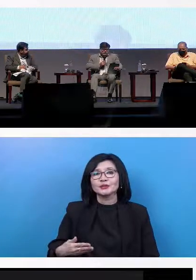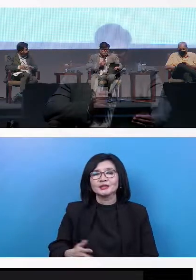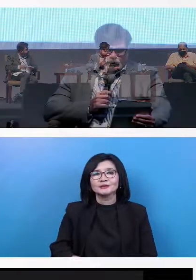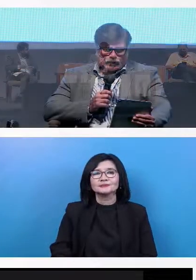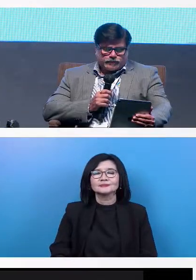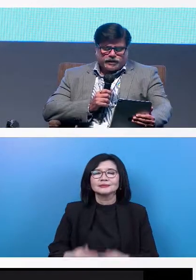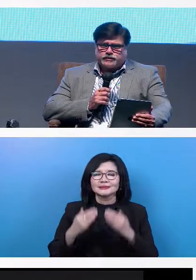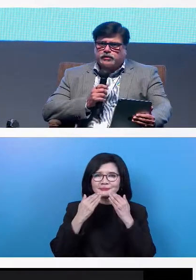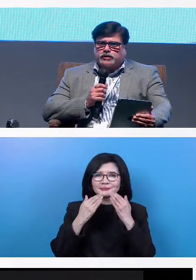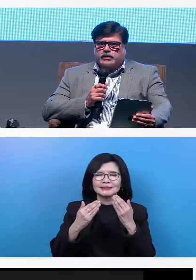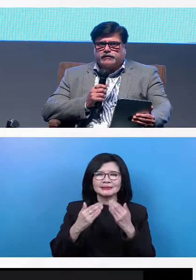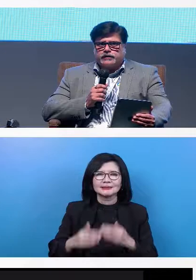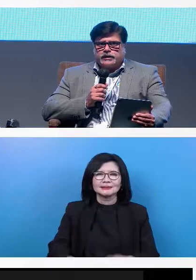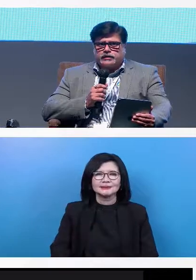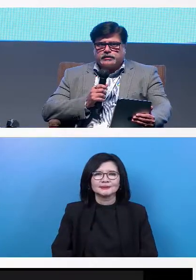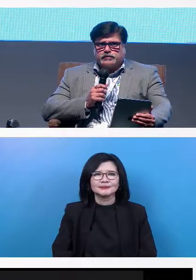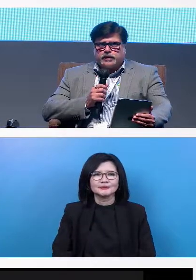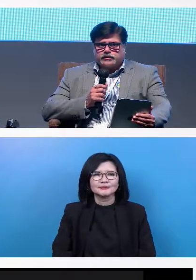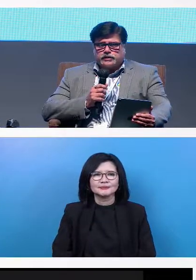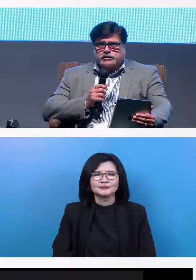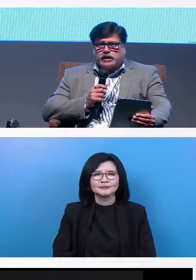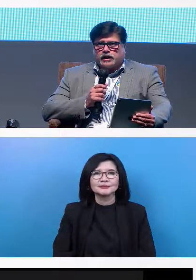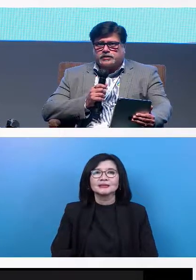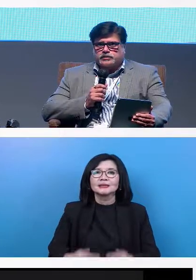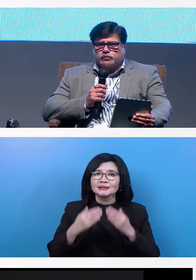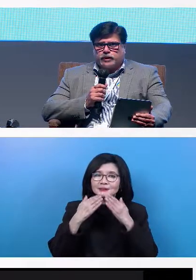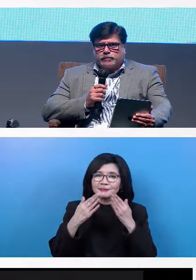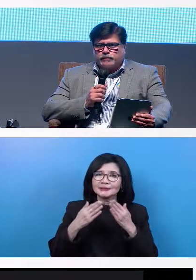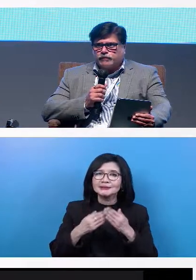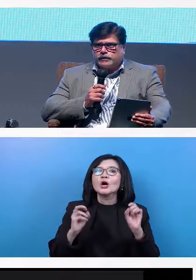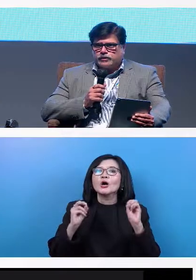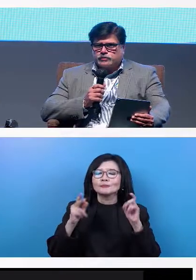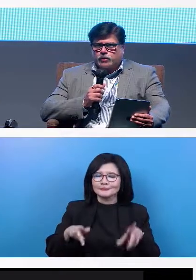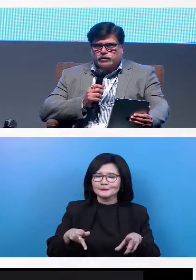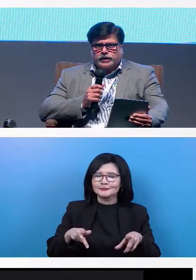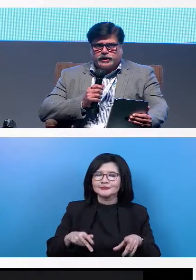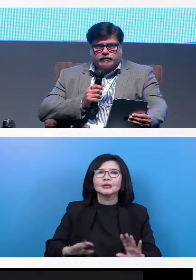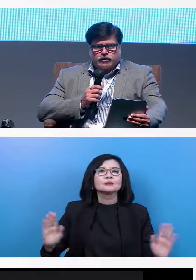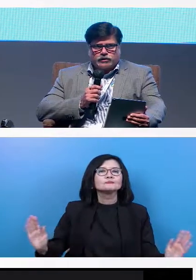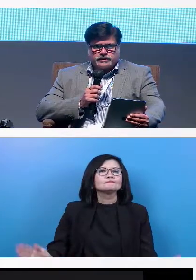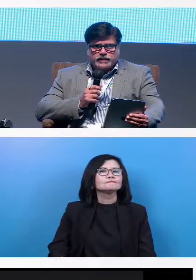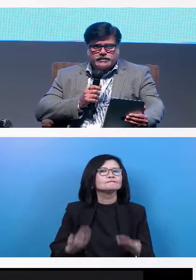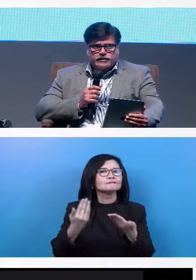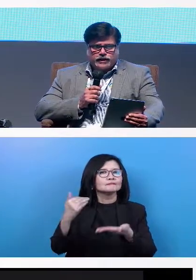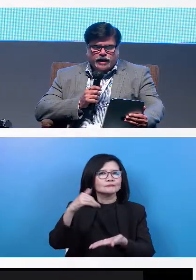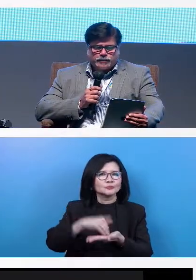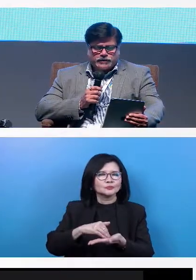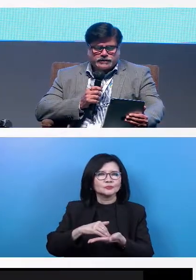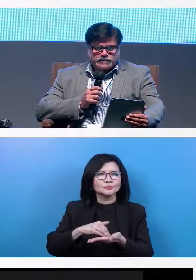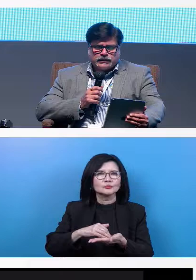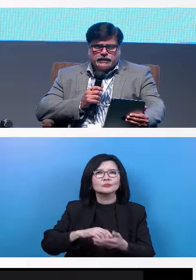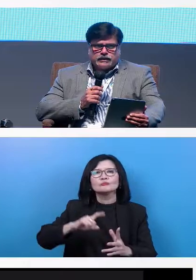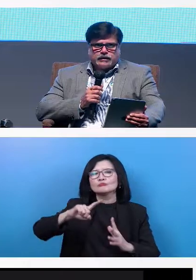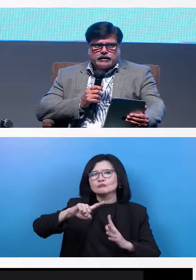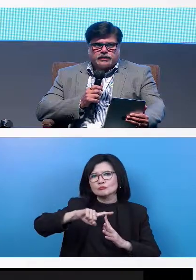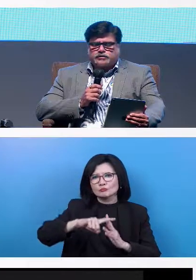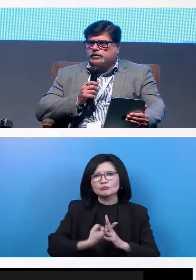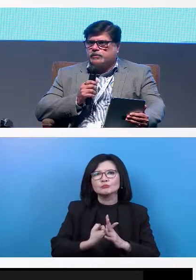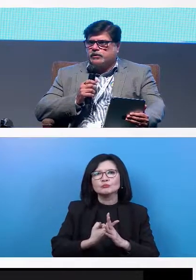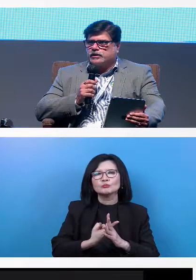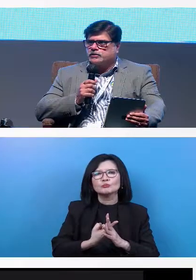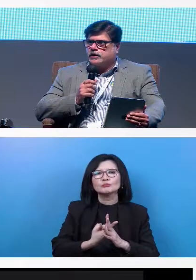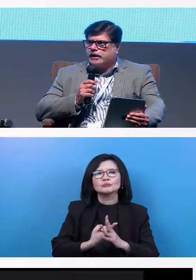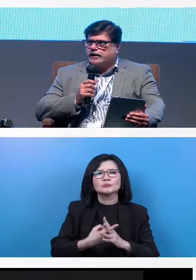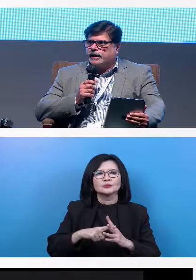opportunity. As we know, recovery actually starts way before we respond to any event or disaster really happens. And it's